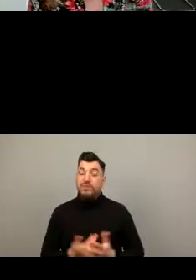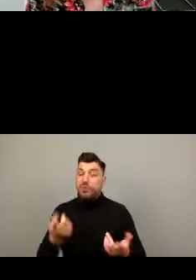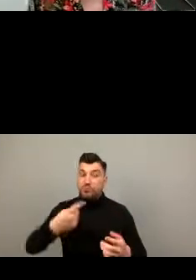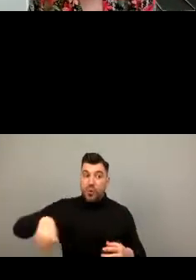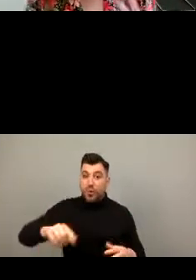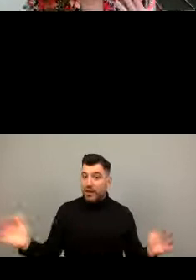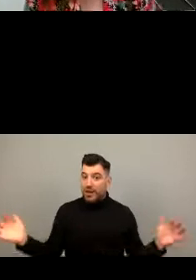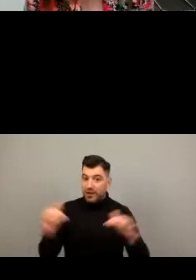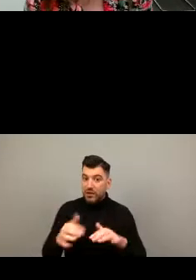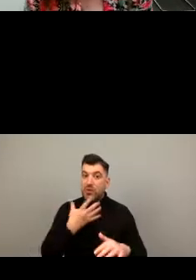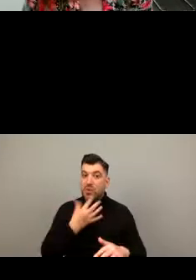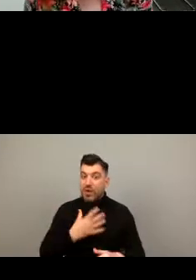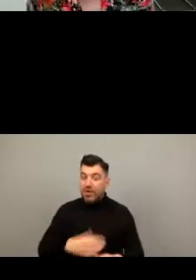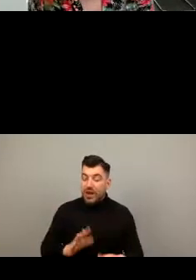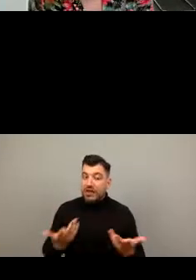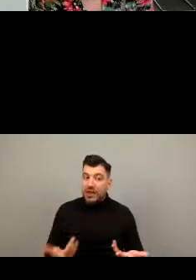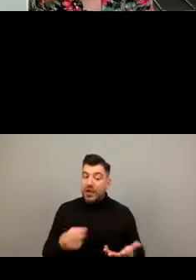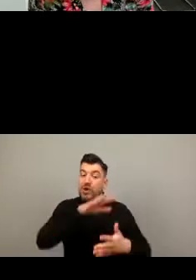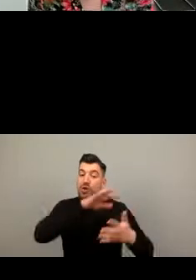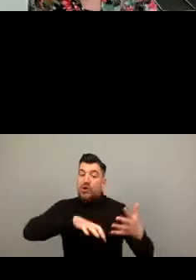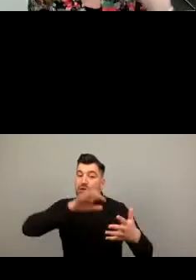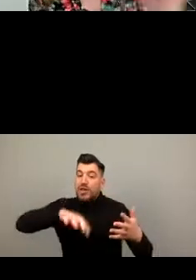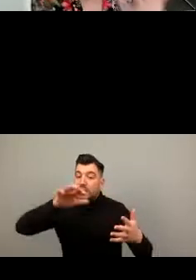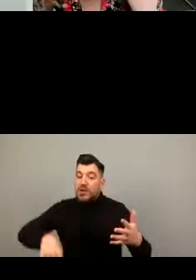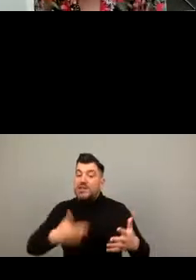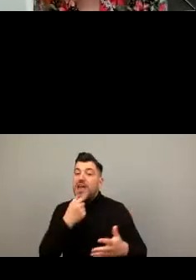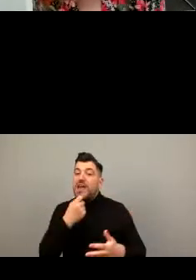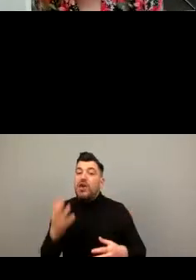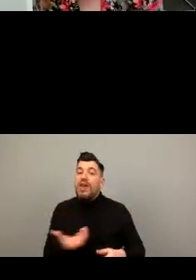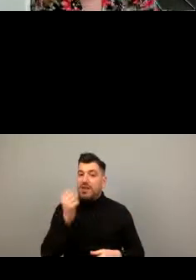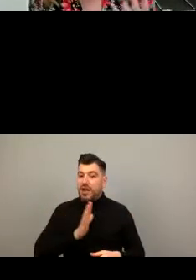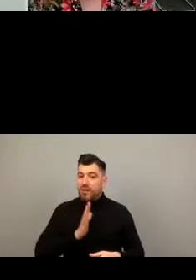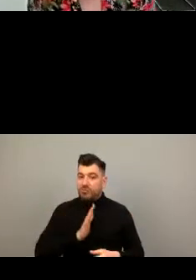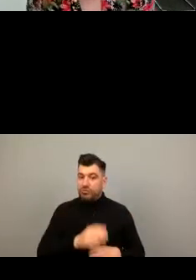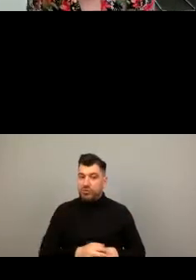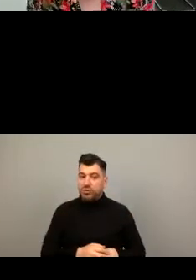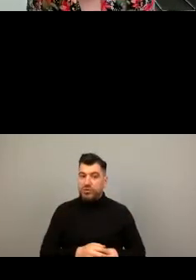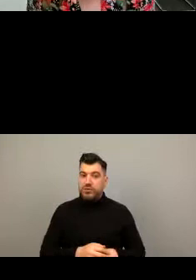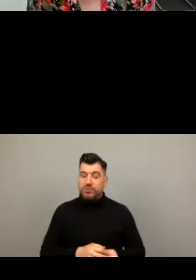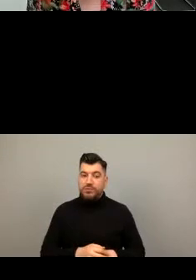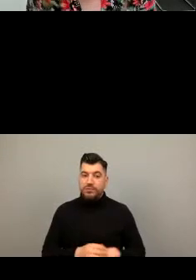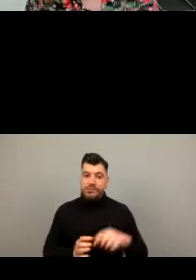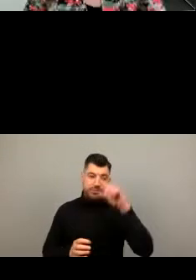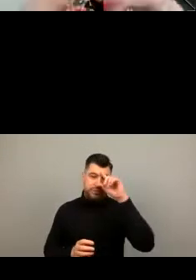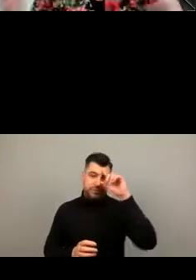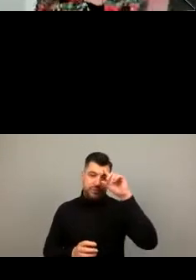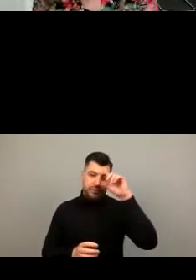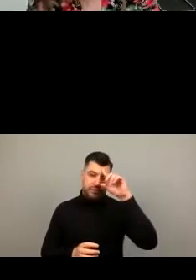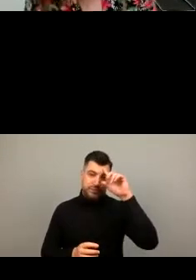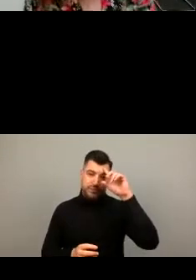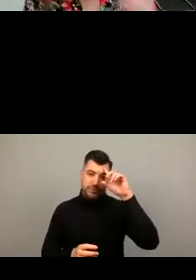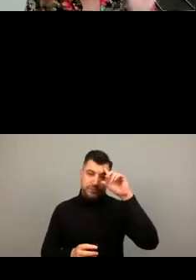you want your content to be findable, right? You want to turn up in the search engines. So